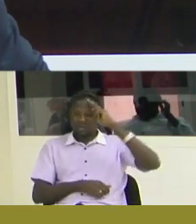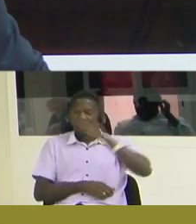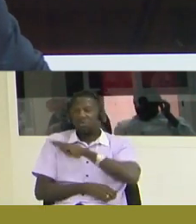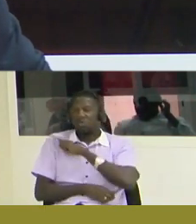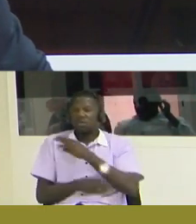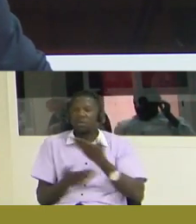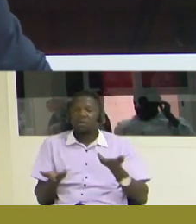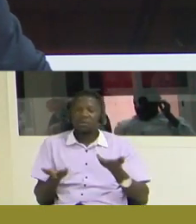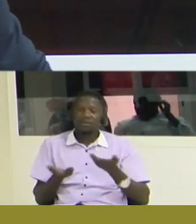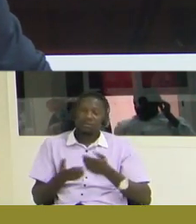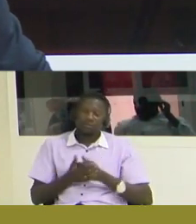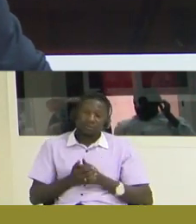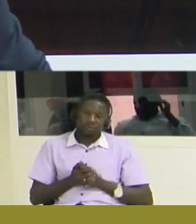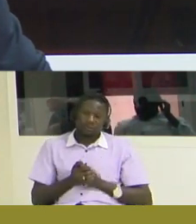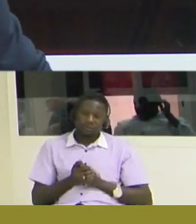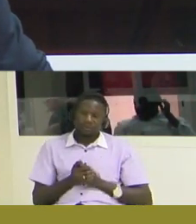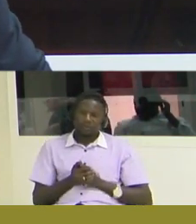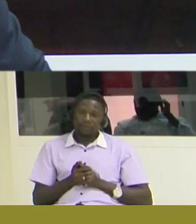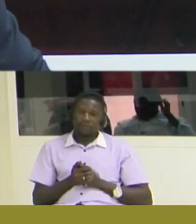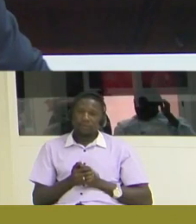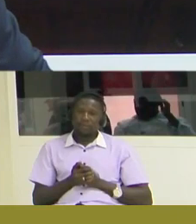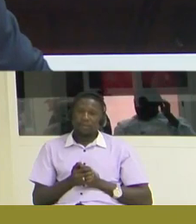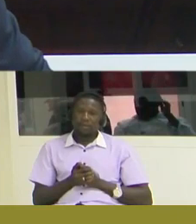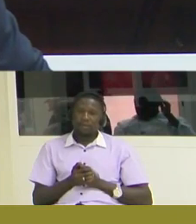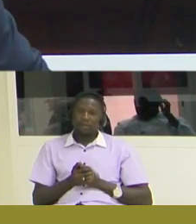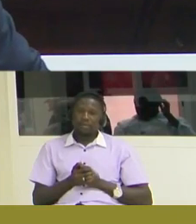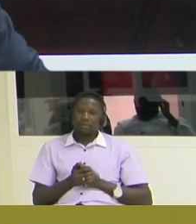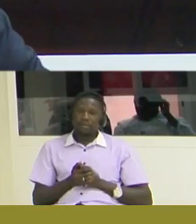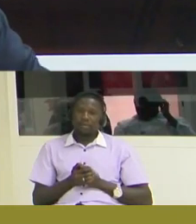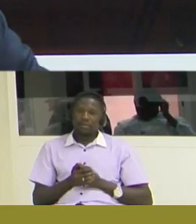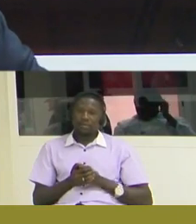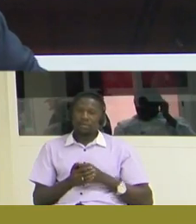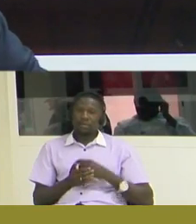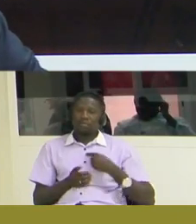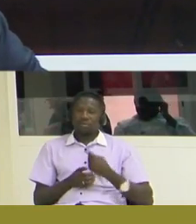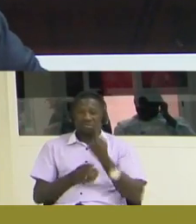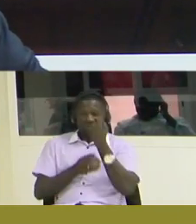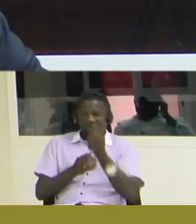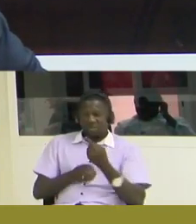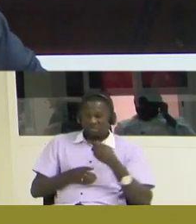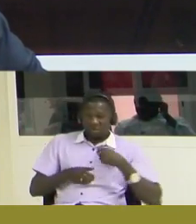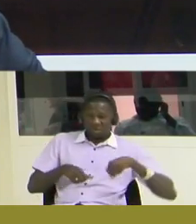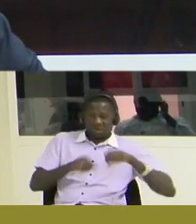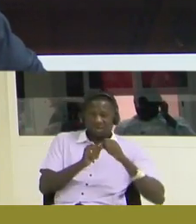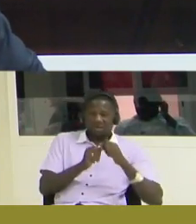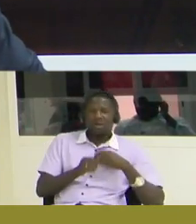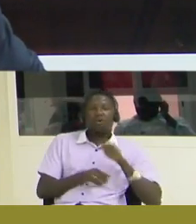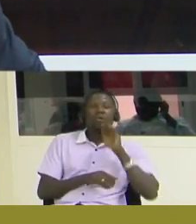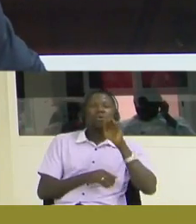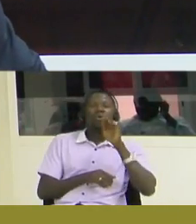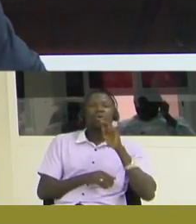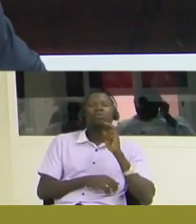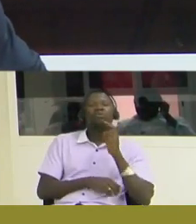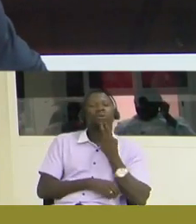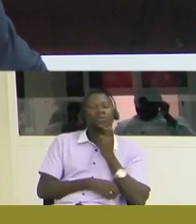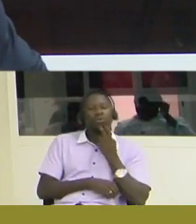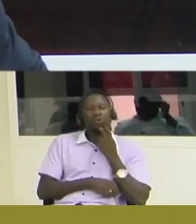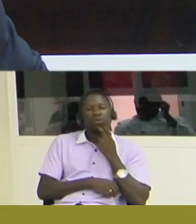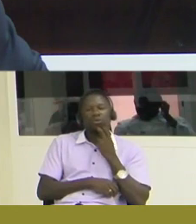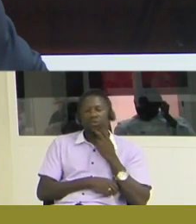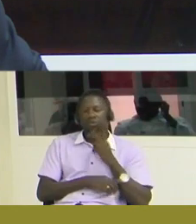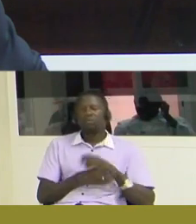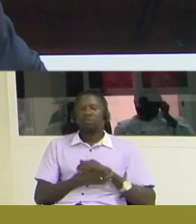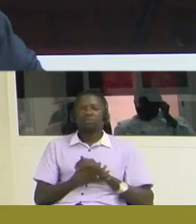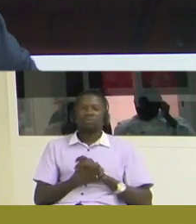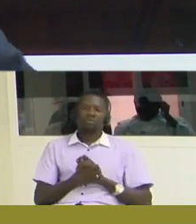very personal in the current era come on the uncle Navin to Nevada but on my